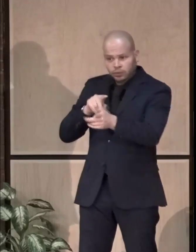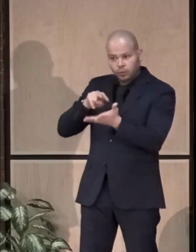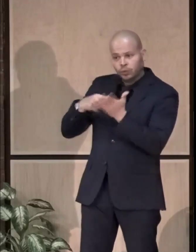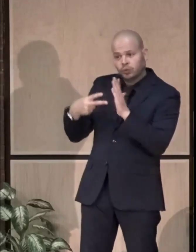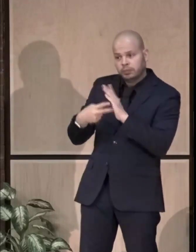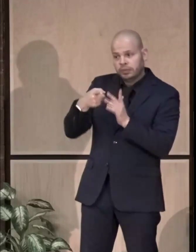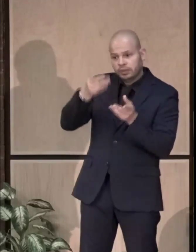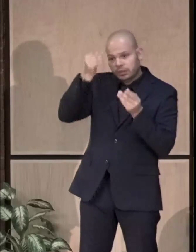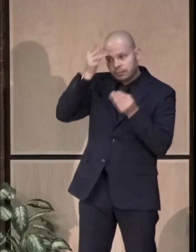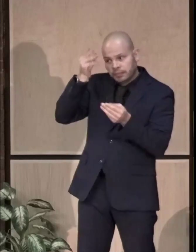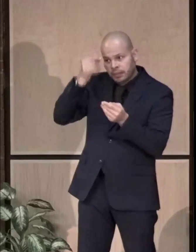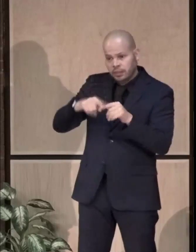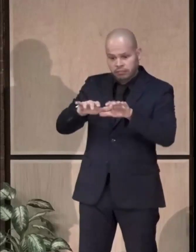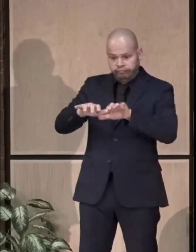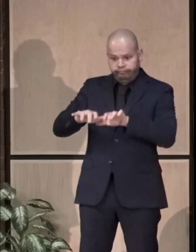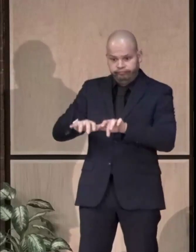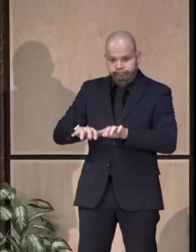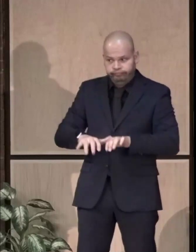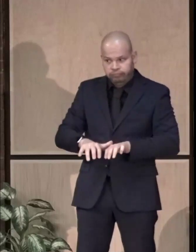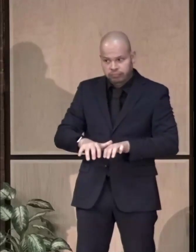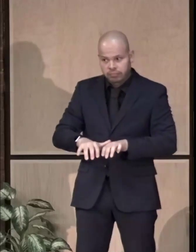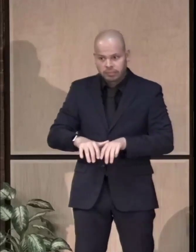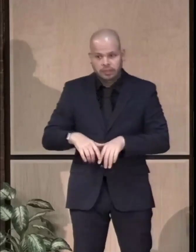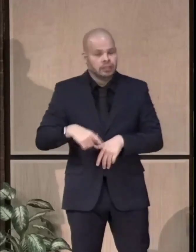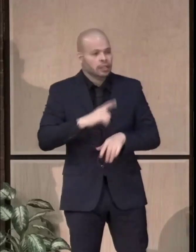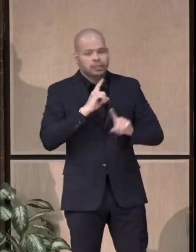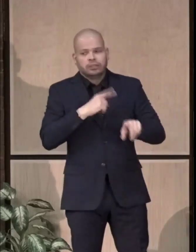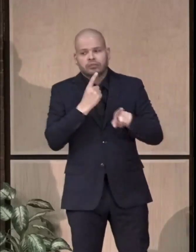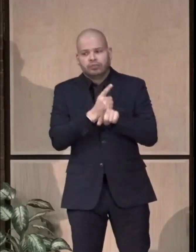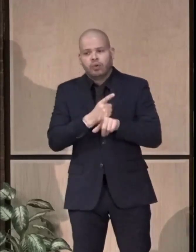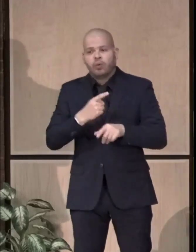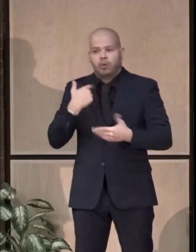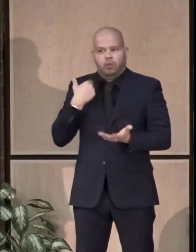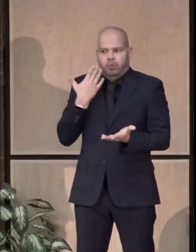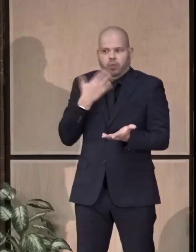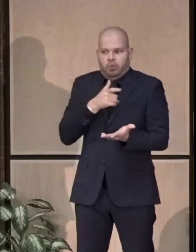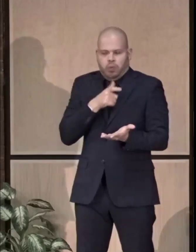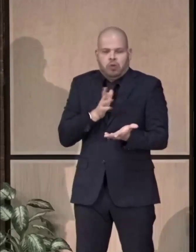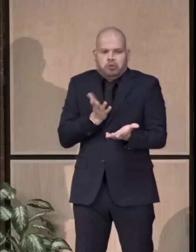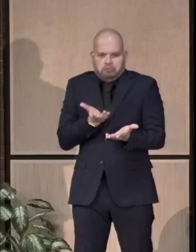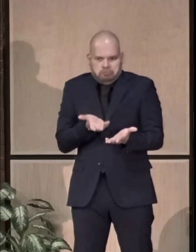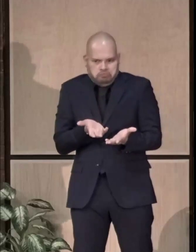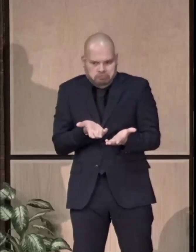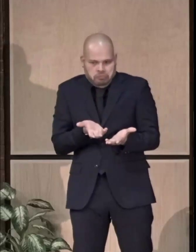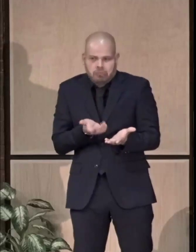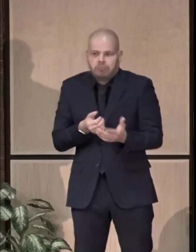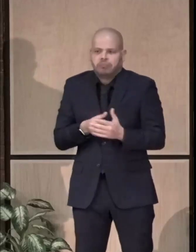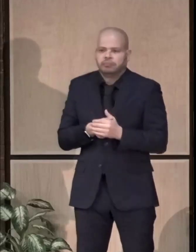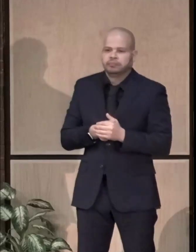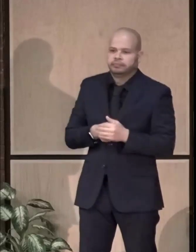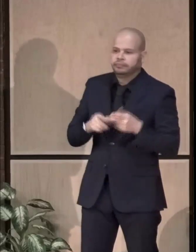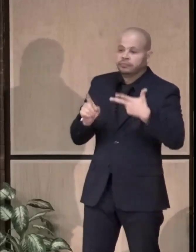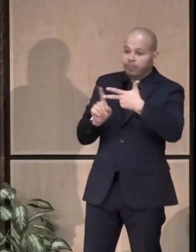sir. I can't confirm who exactly did this. Okay. And on the third page, first full paragraph,